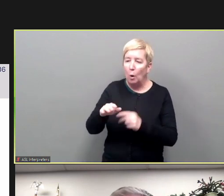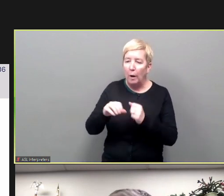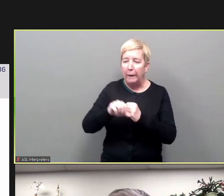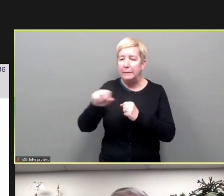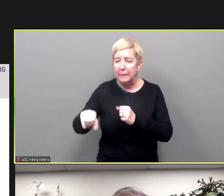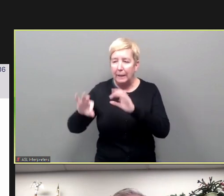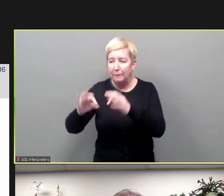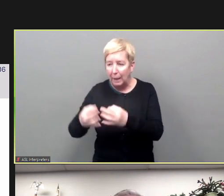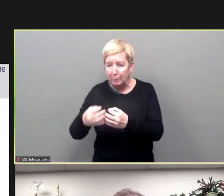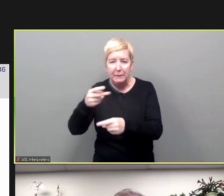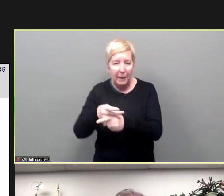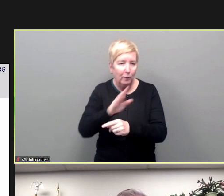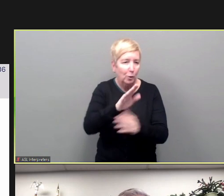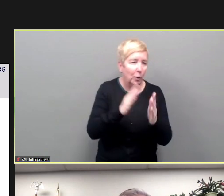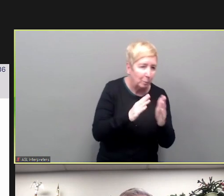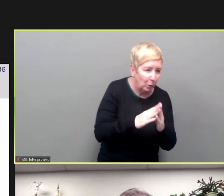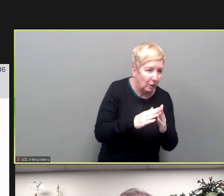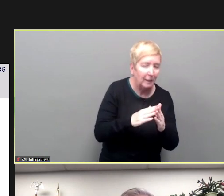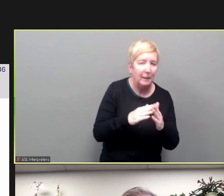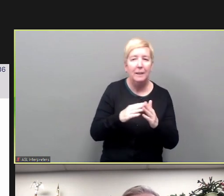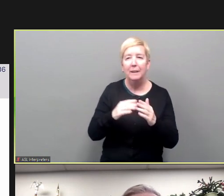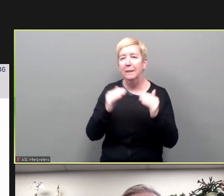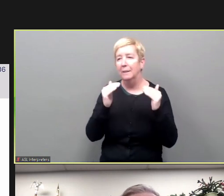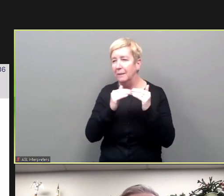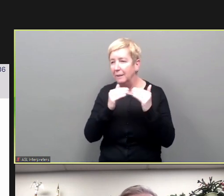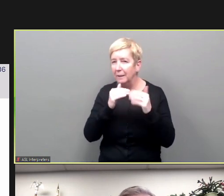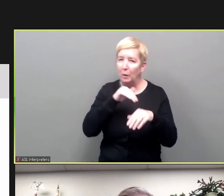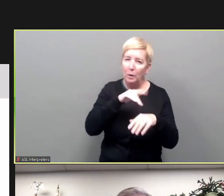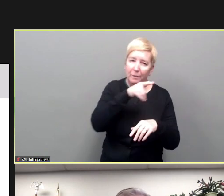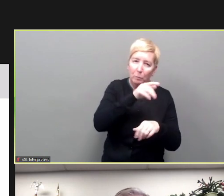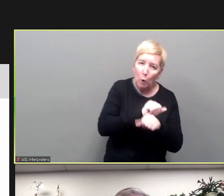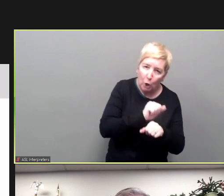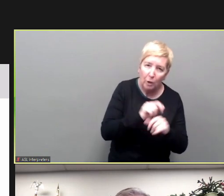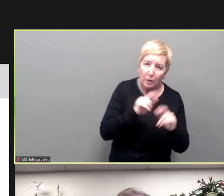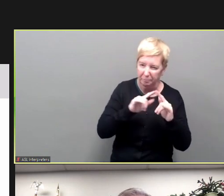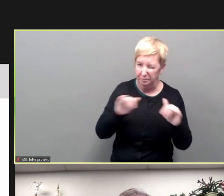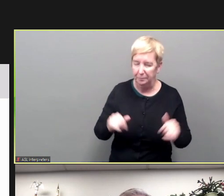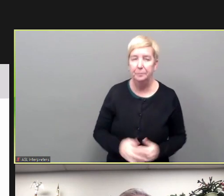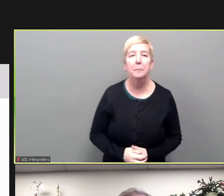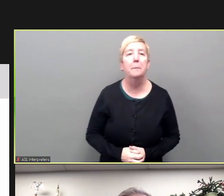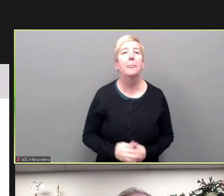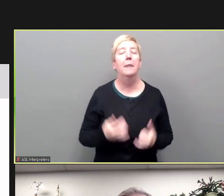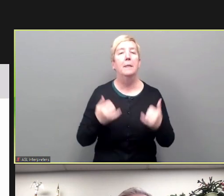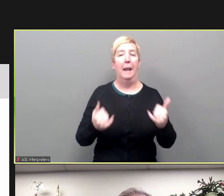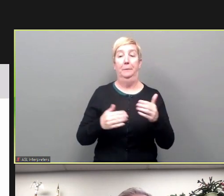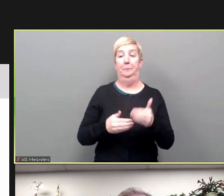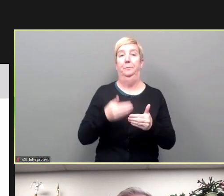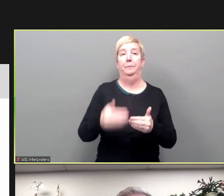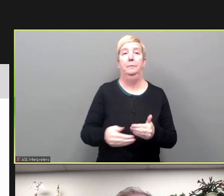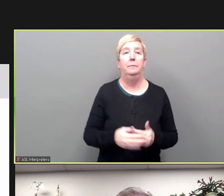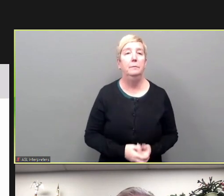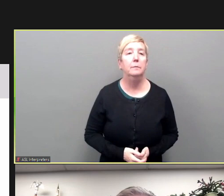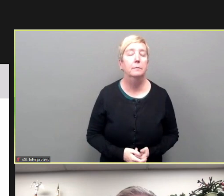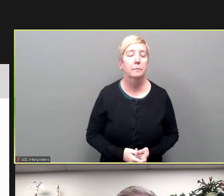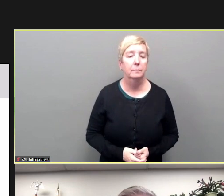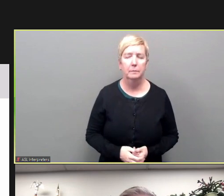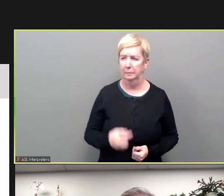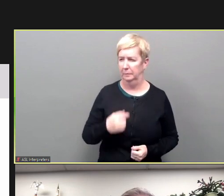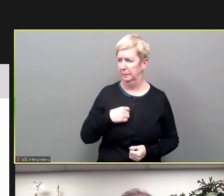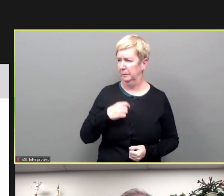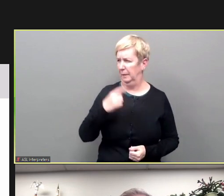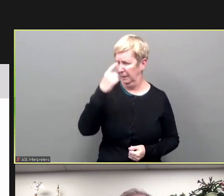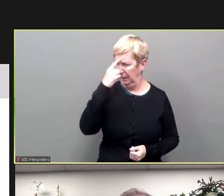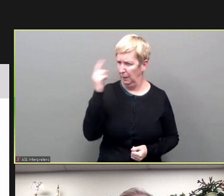and your coworkers and the like. Next slide, please. So I think we all may